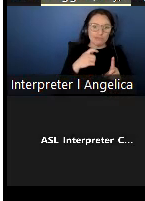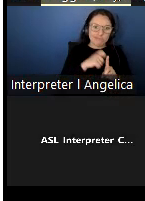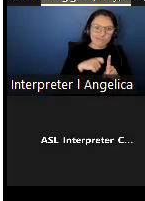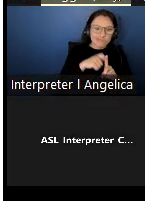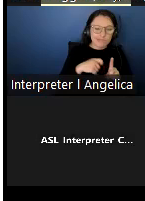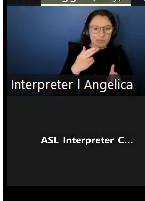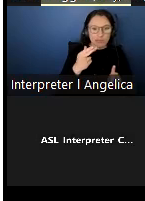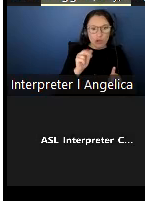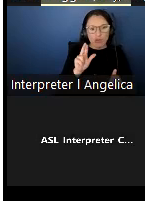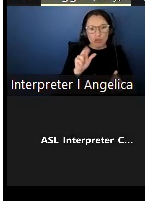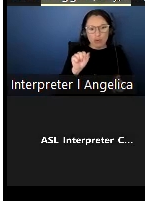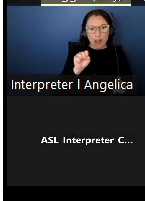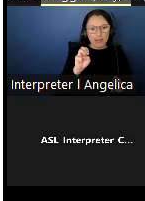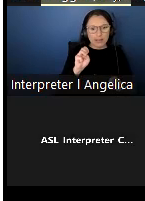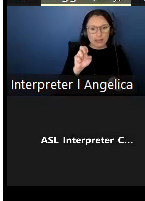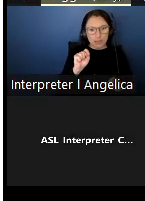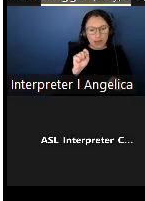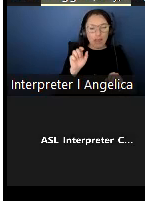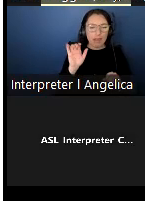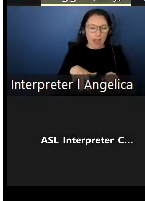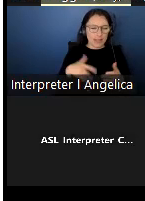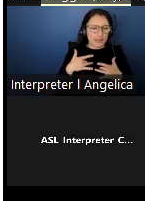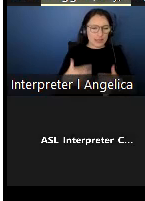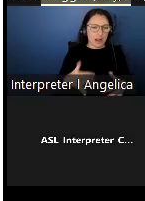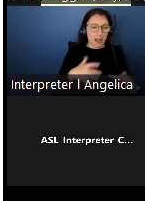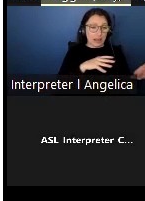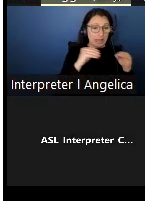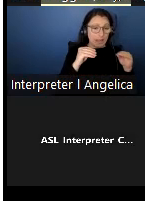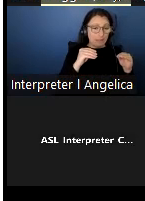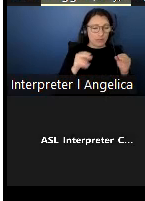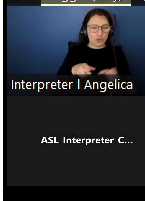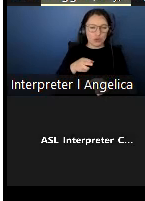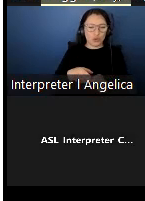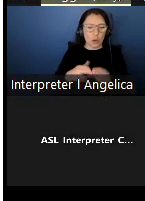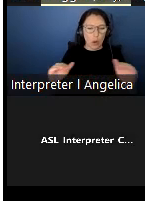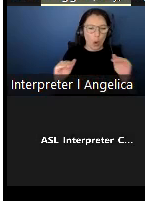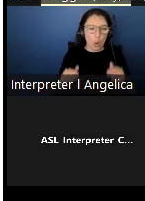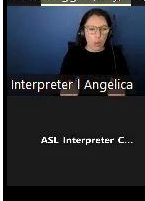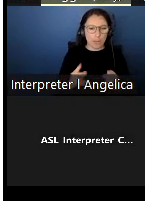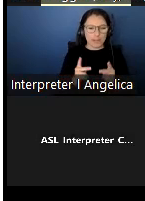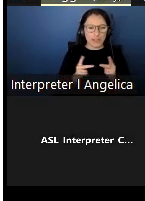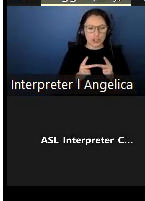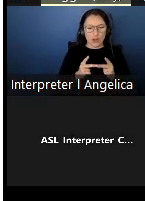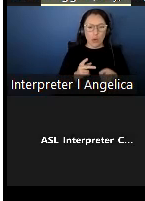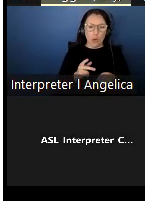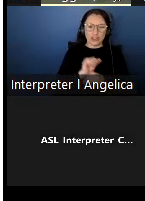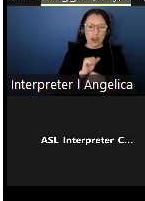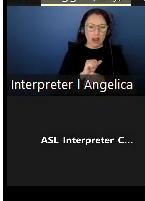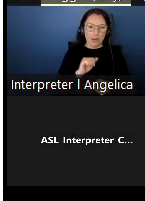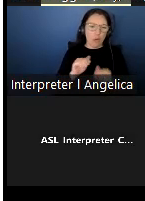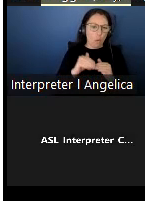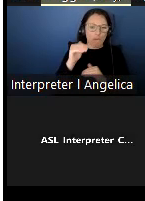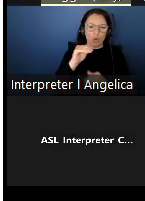it's often for a lower level position or a job they're probably overqualified for, and likely one that pays